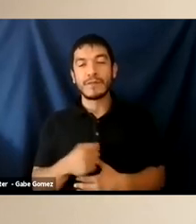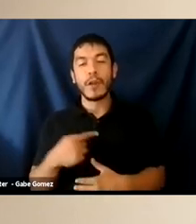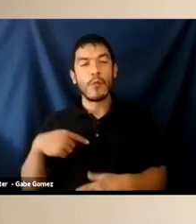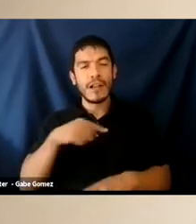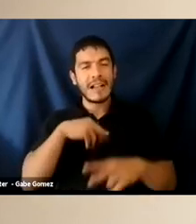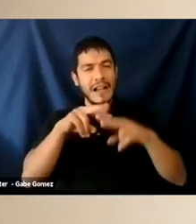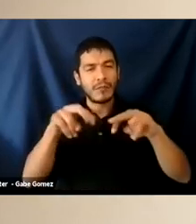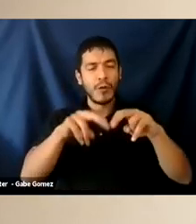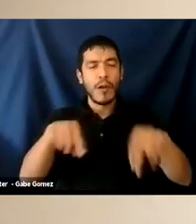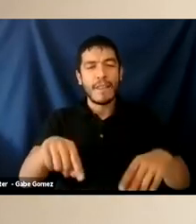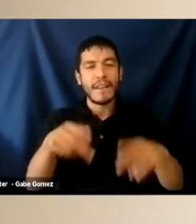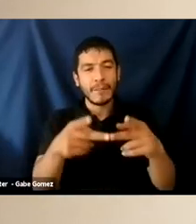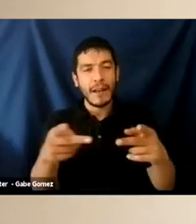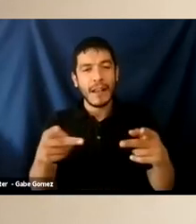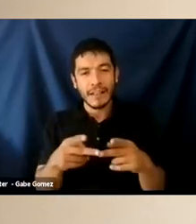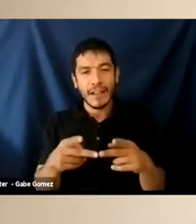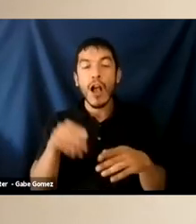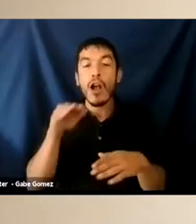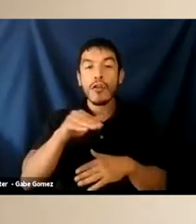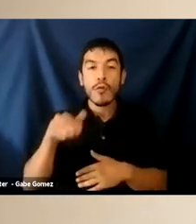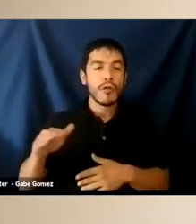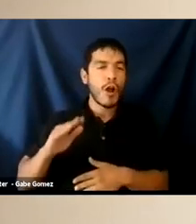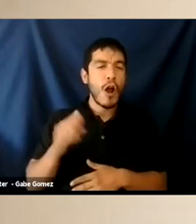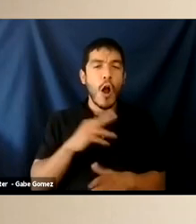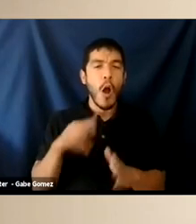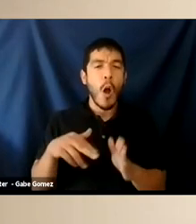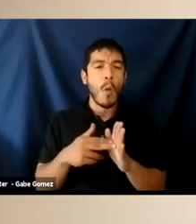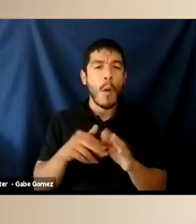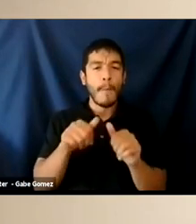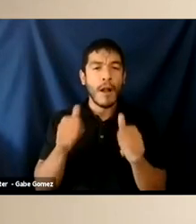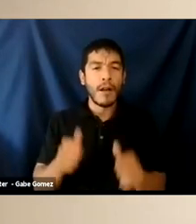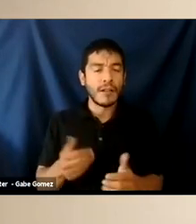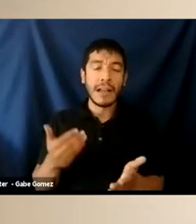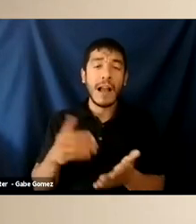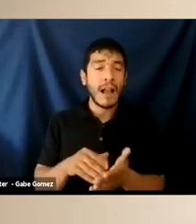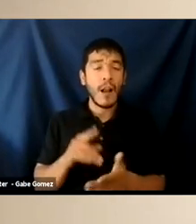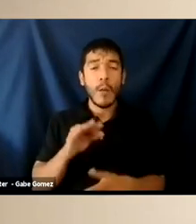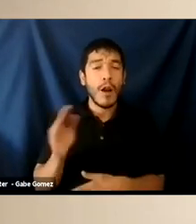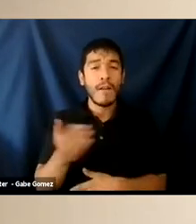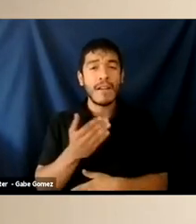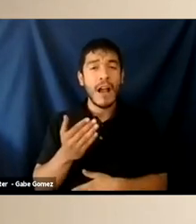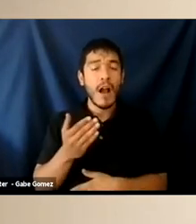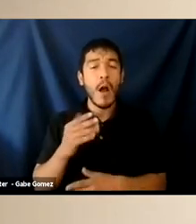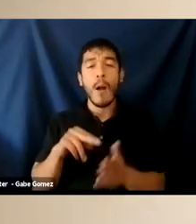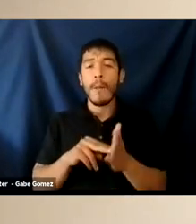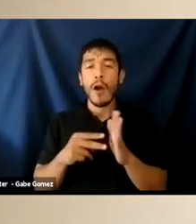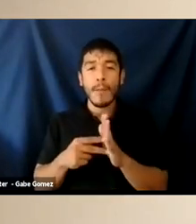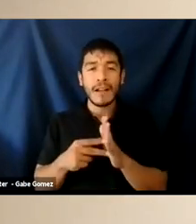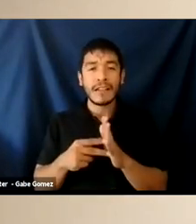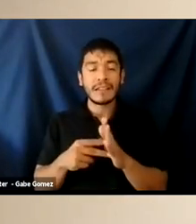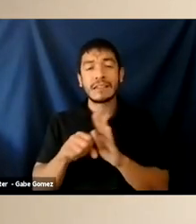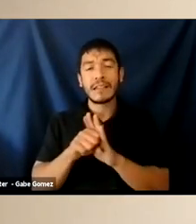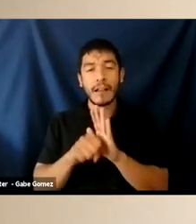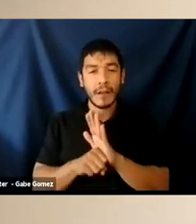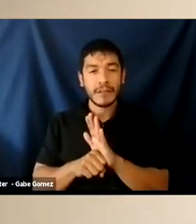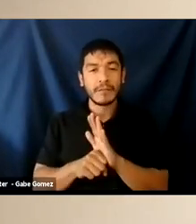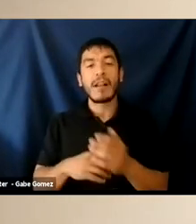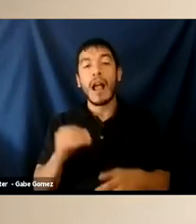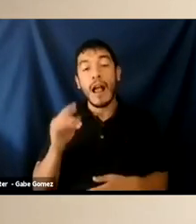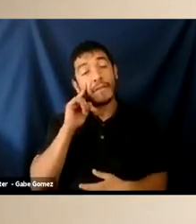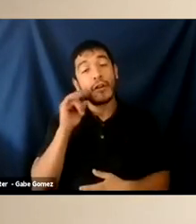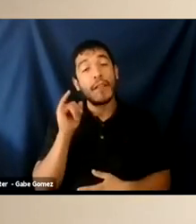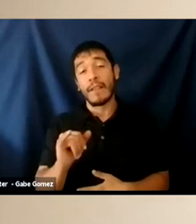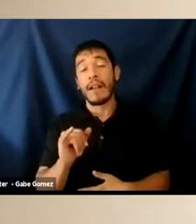this space. Children are our role models. That's again one of our brand purpose statements. And to that